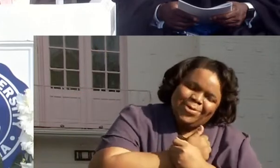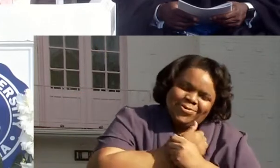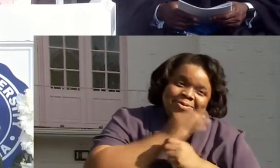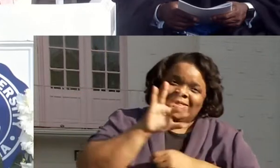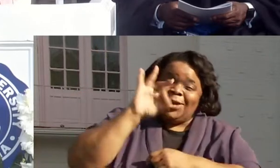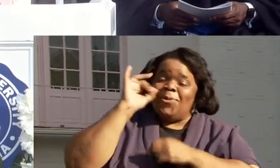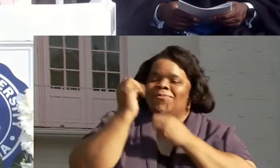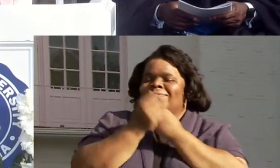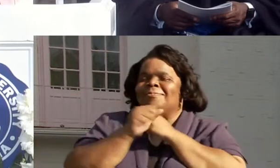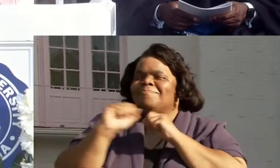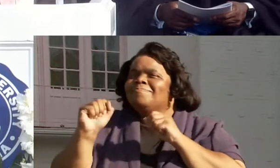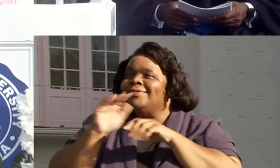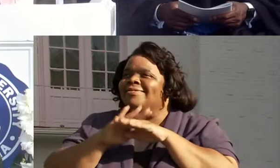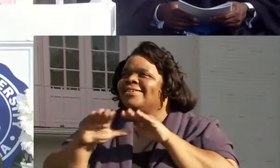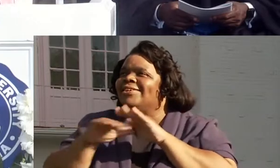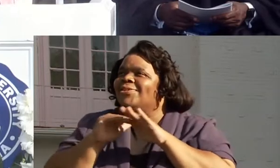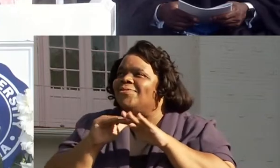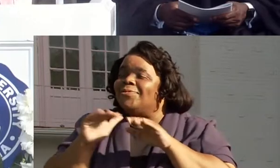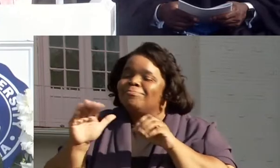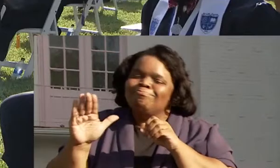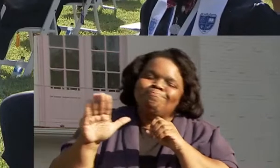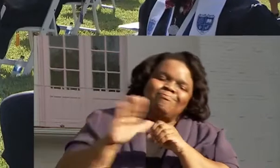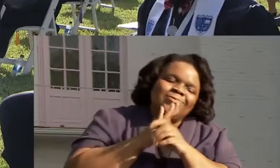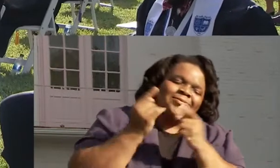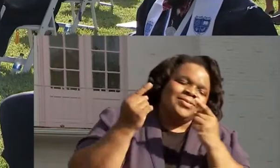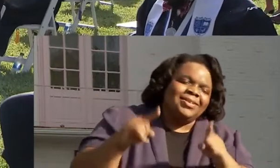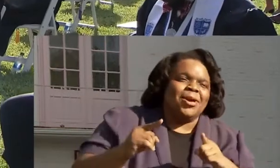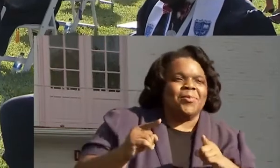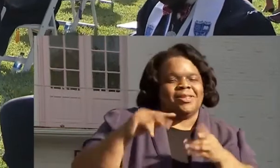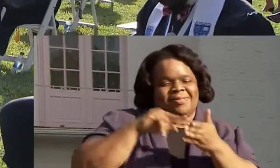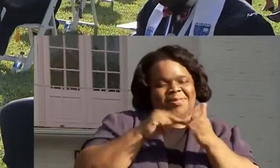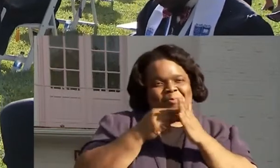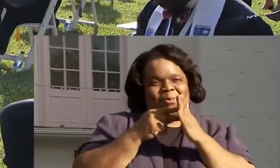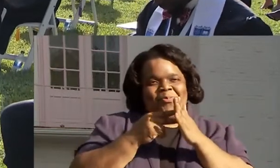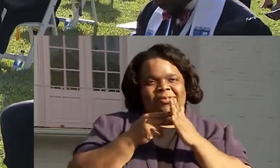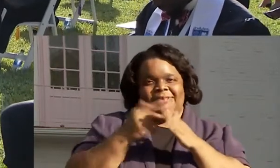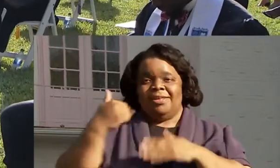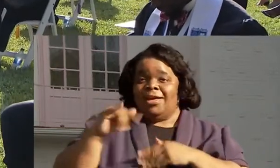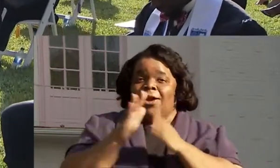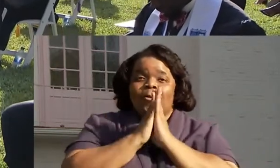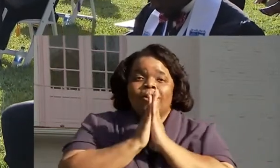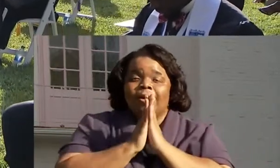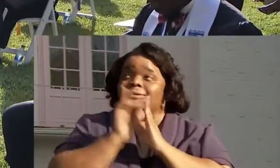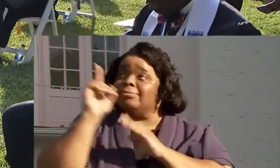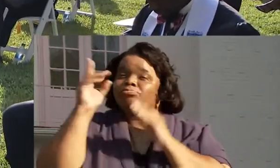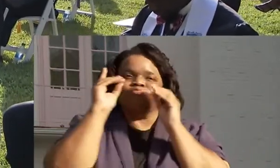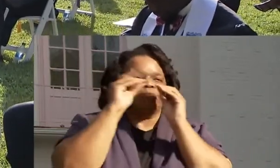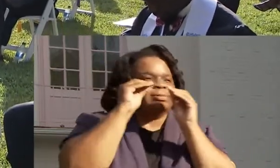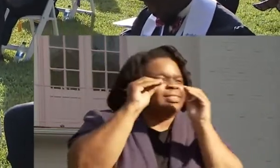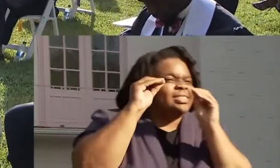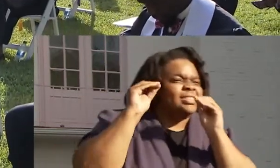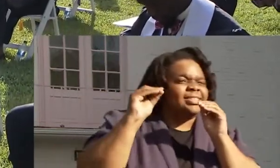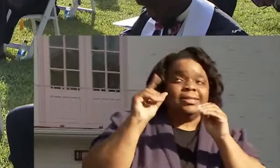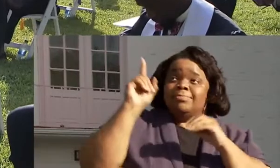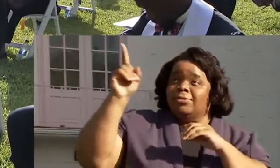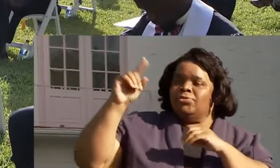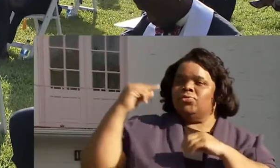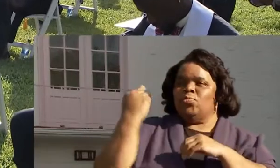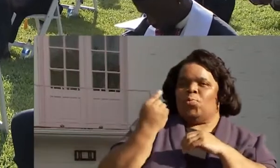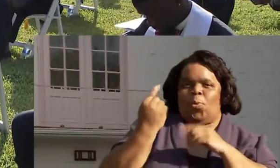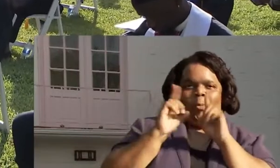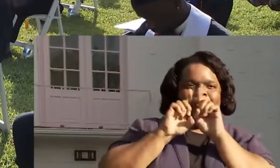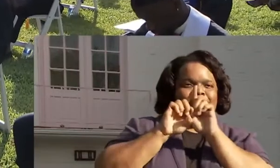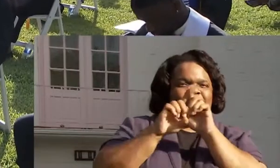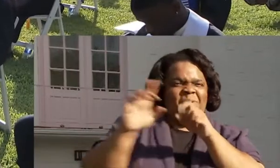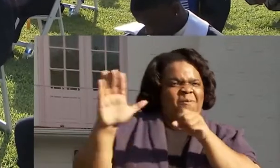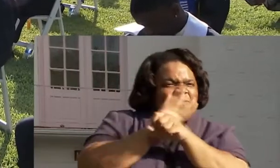and confidence fulfilling their purpose in you. We ask that you would teach them that you are always and fill them with the